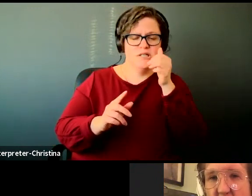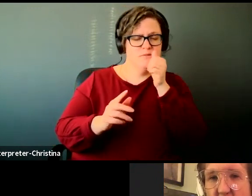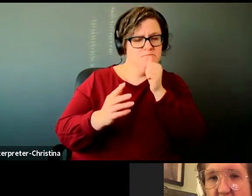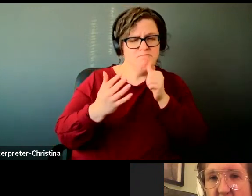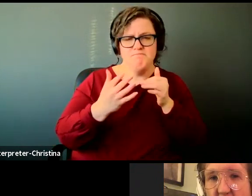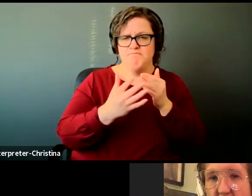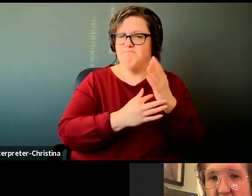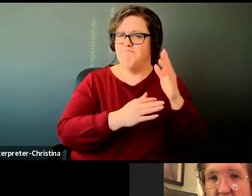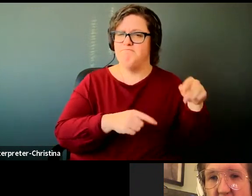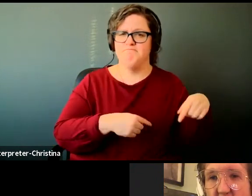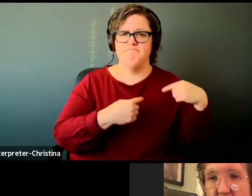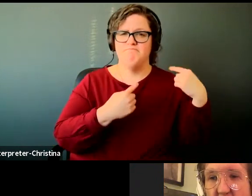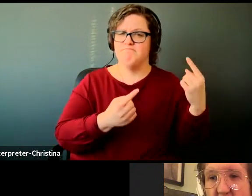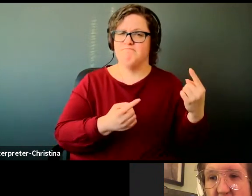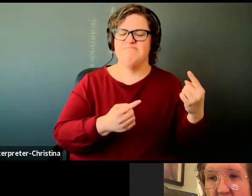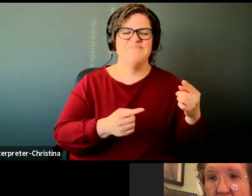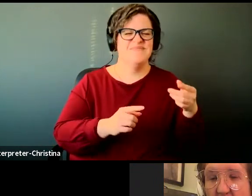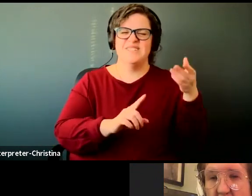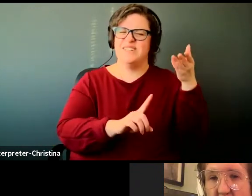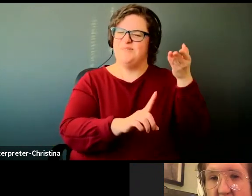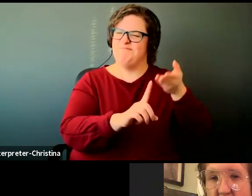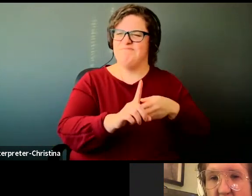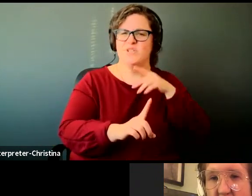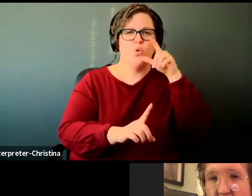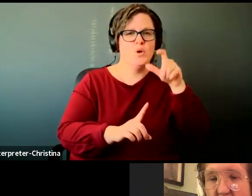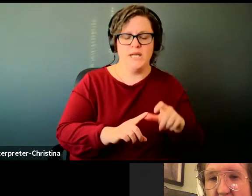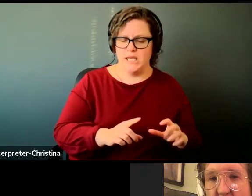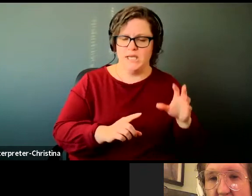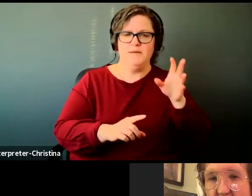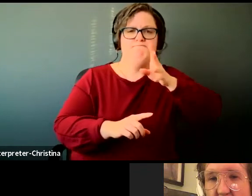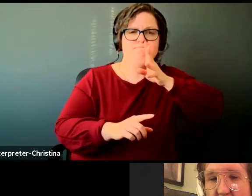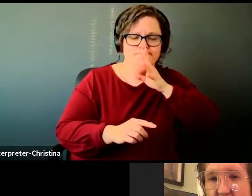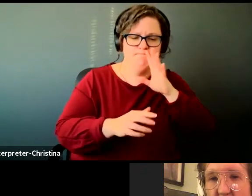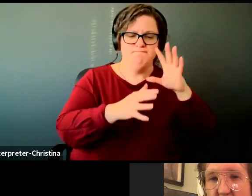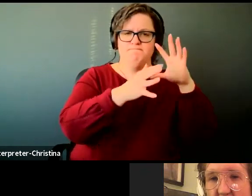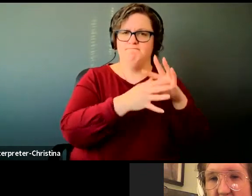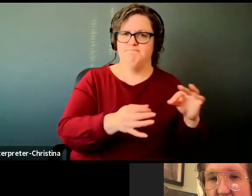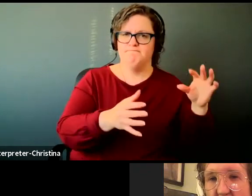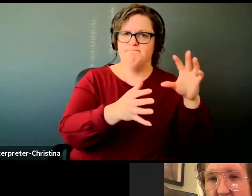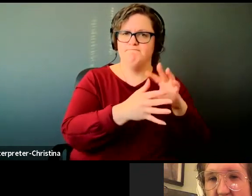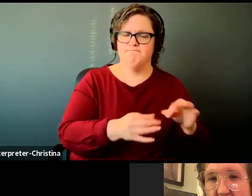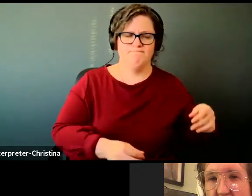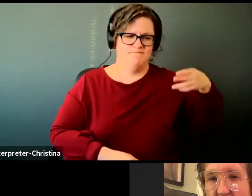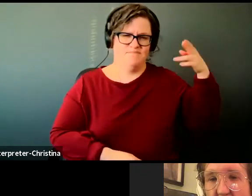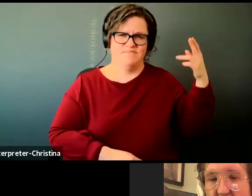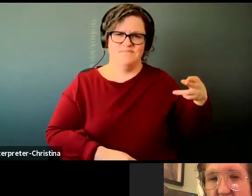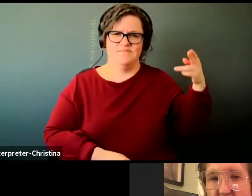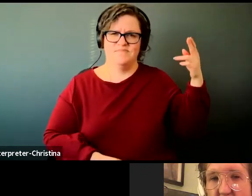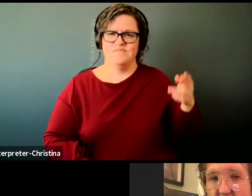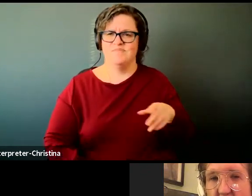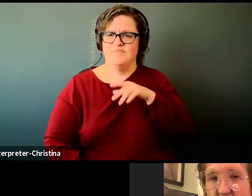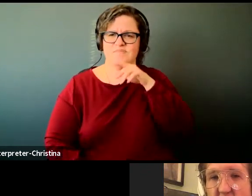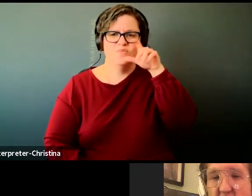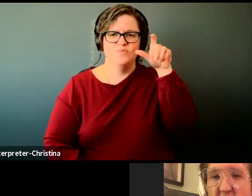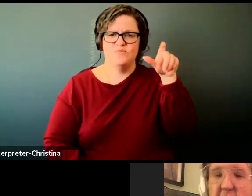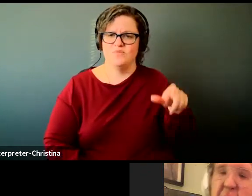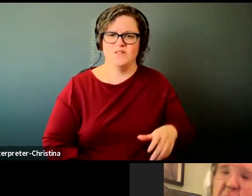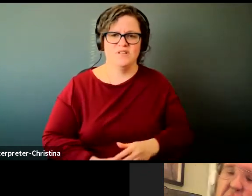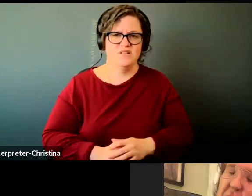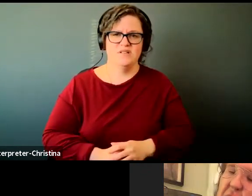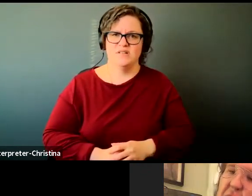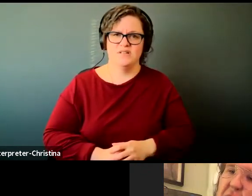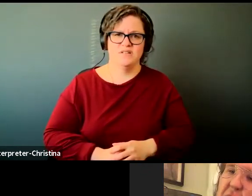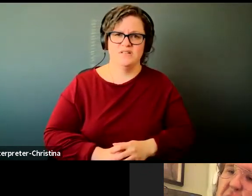me. She does not need to tell me about our history, because our lineage is